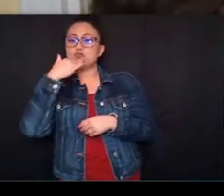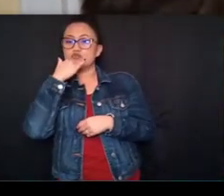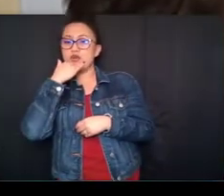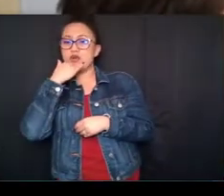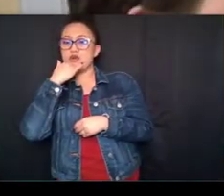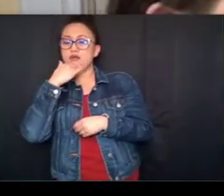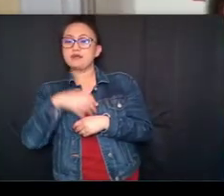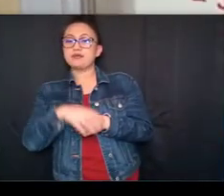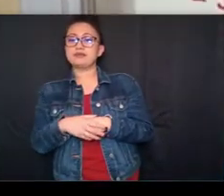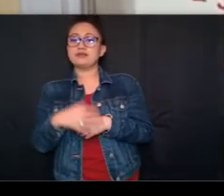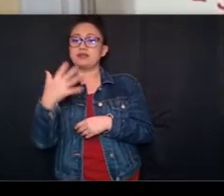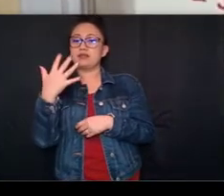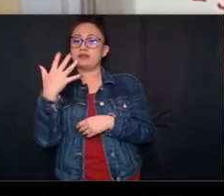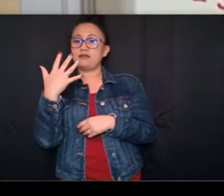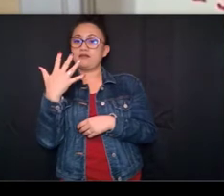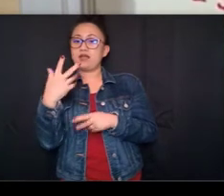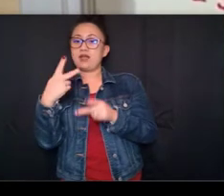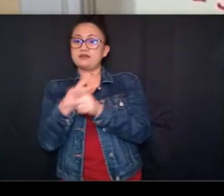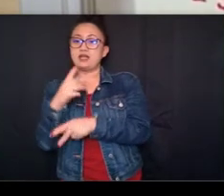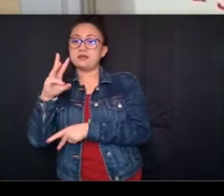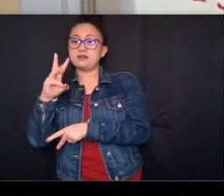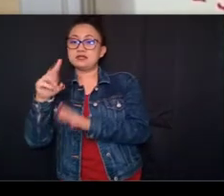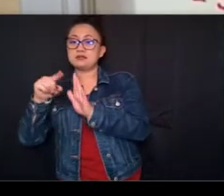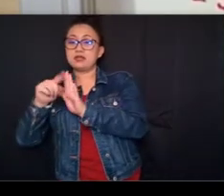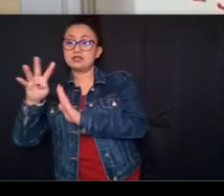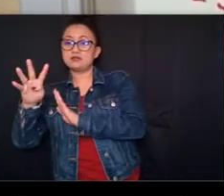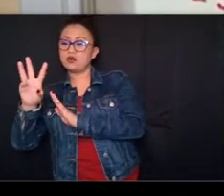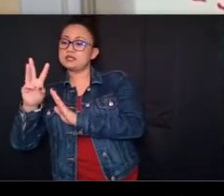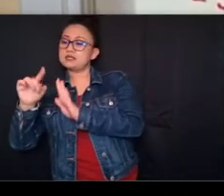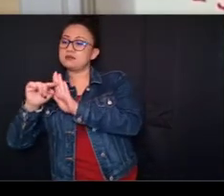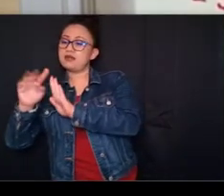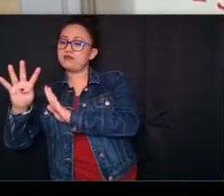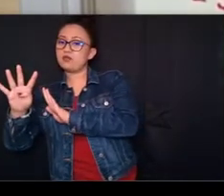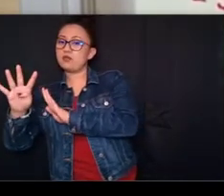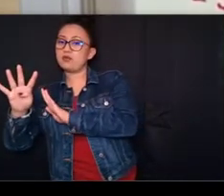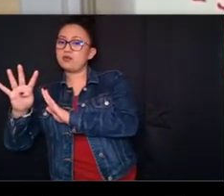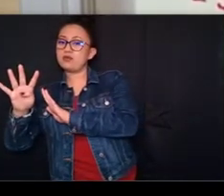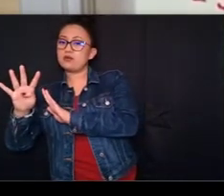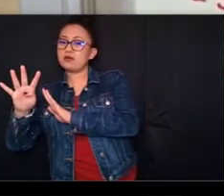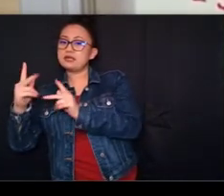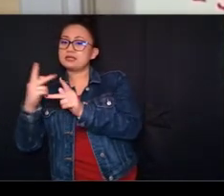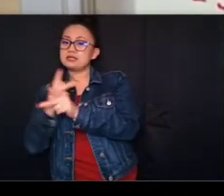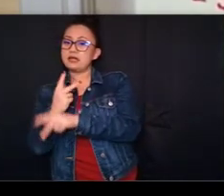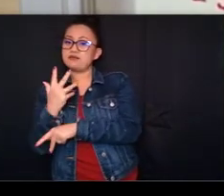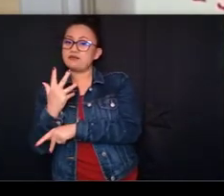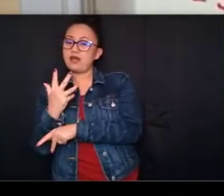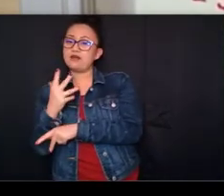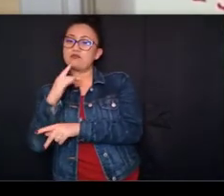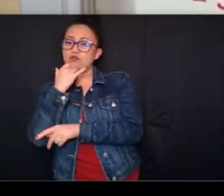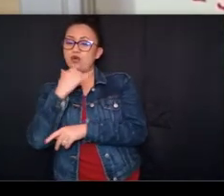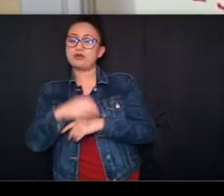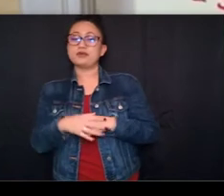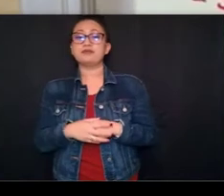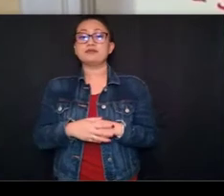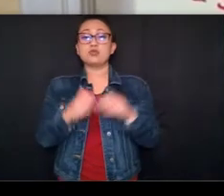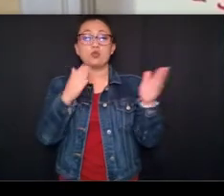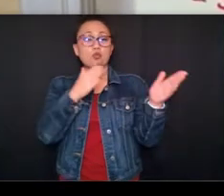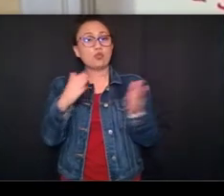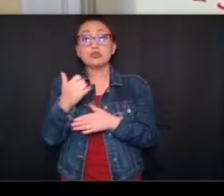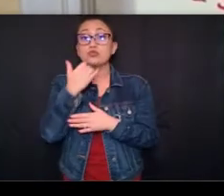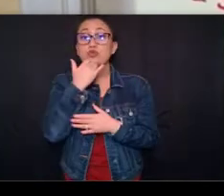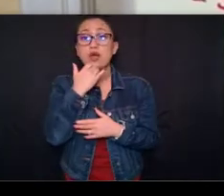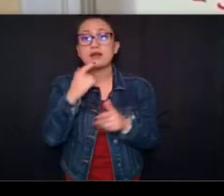wrong. I'm not going to show you in every problem the wrong way to do it, but I wanted to show you that the order matters. If you don't do the order correctly, you're